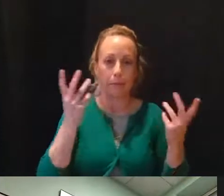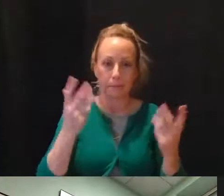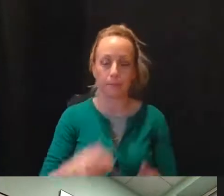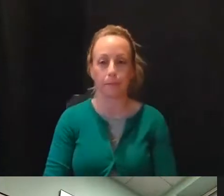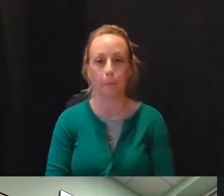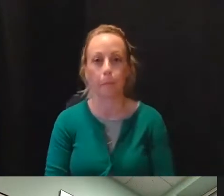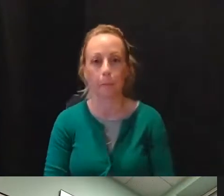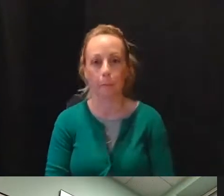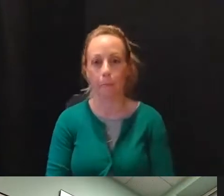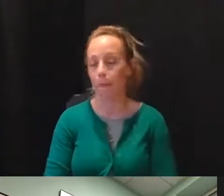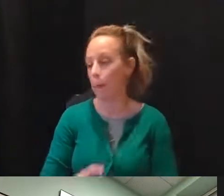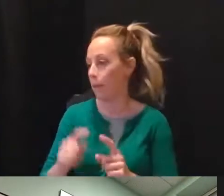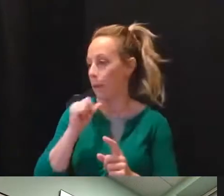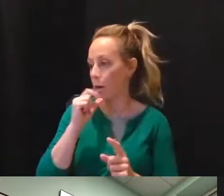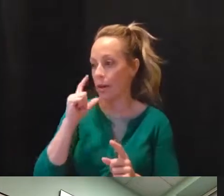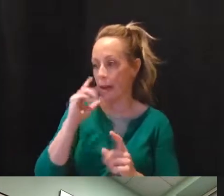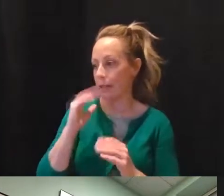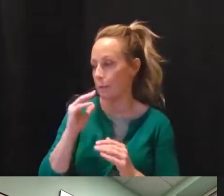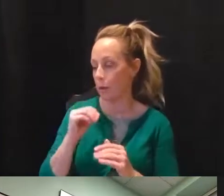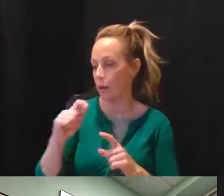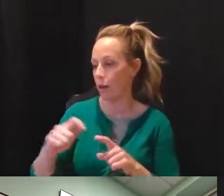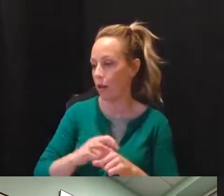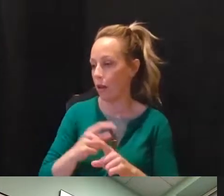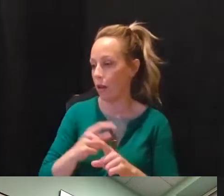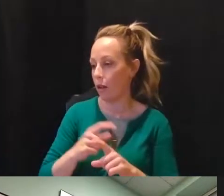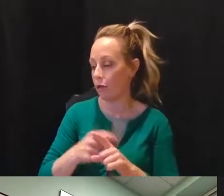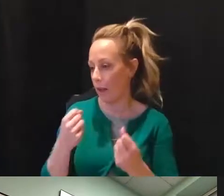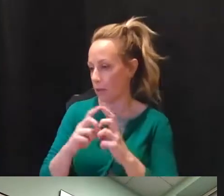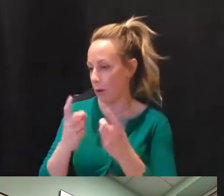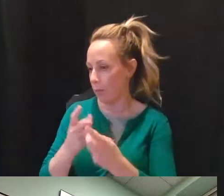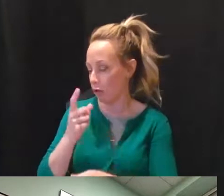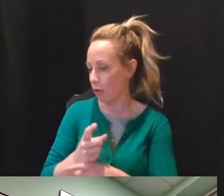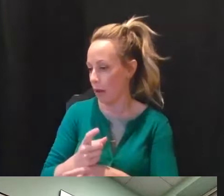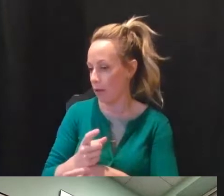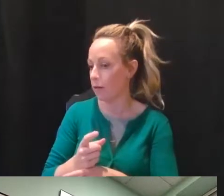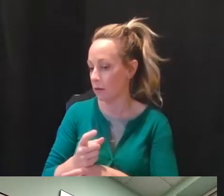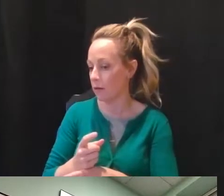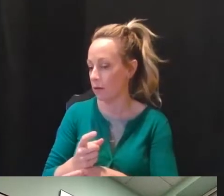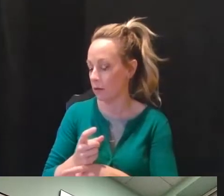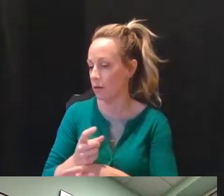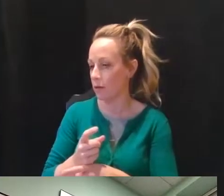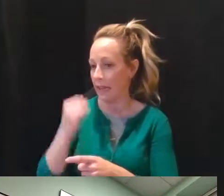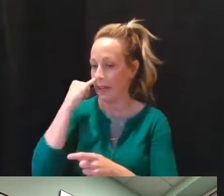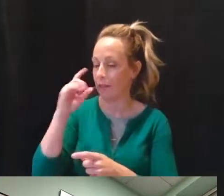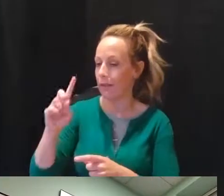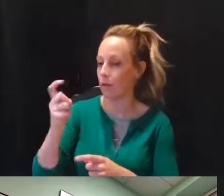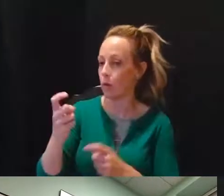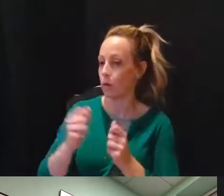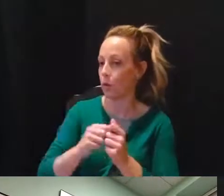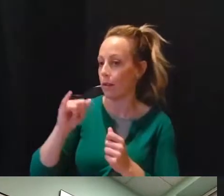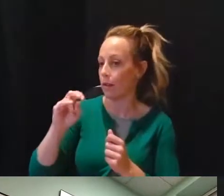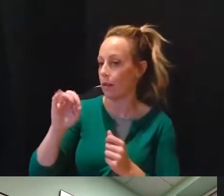However, they would not expect to receive a phone call from the health department, correct, for some of these things, similarly to how they're receiving that for a COVID positive